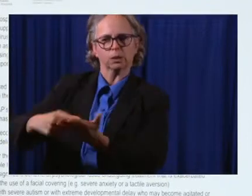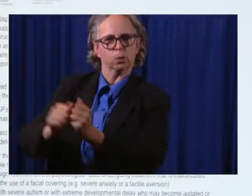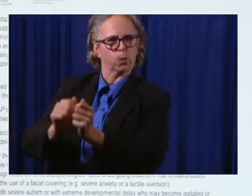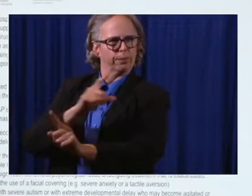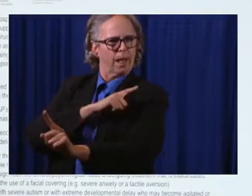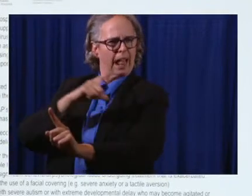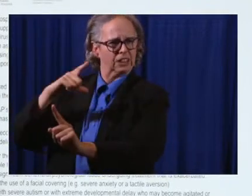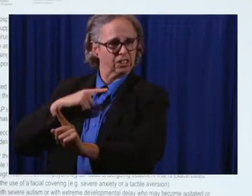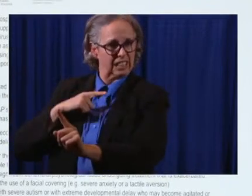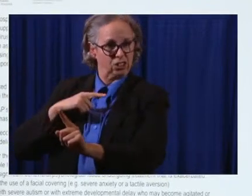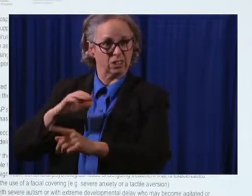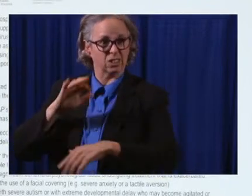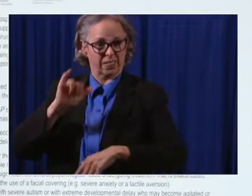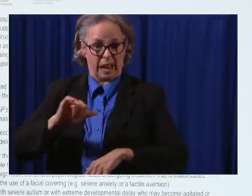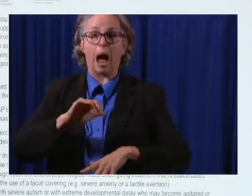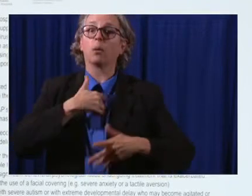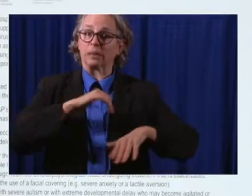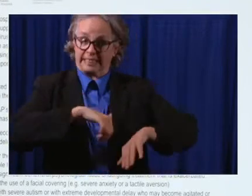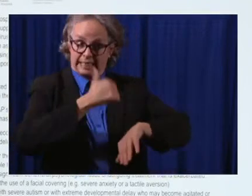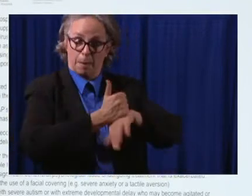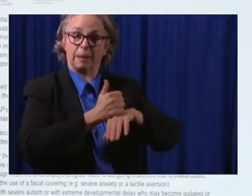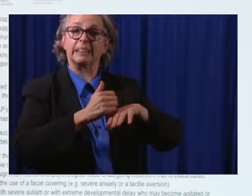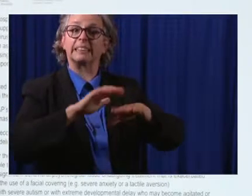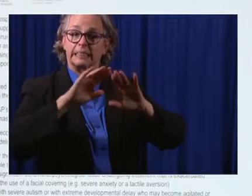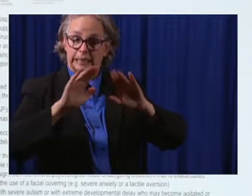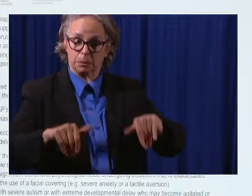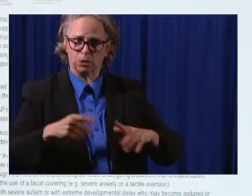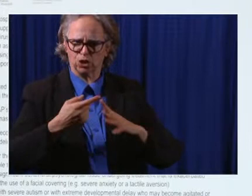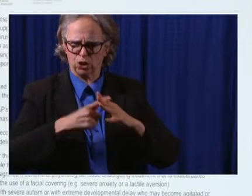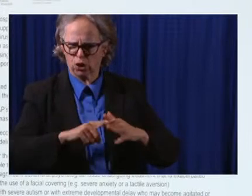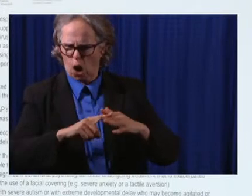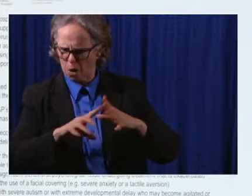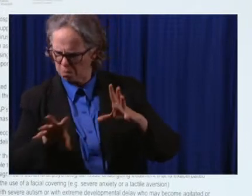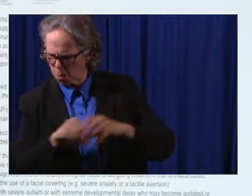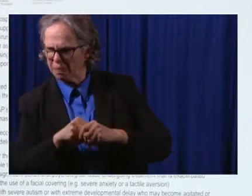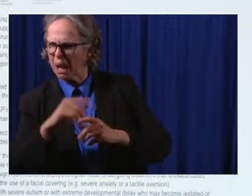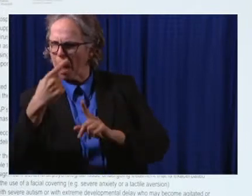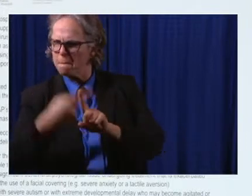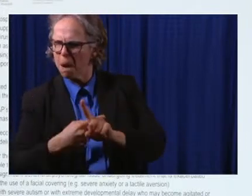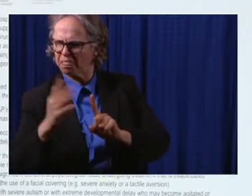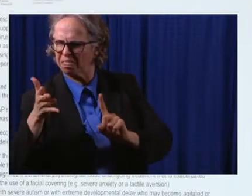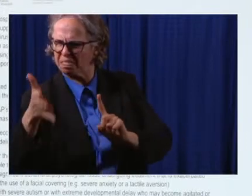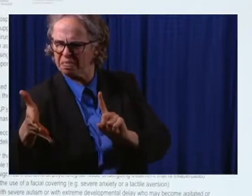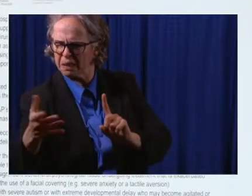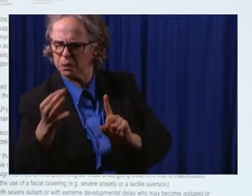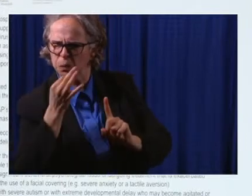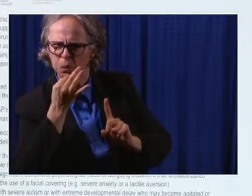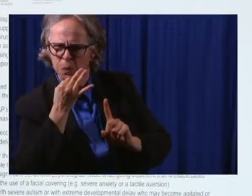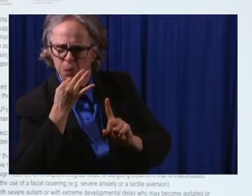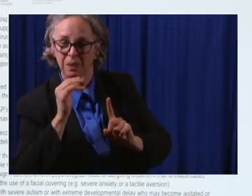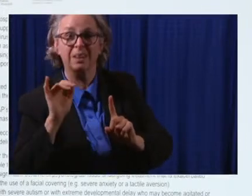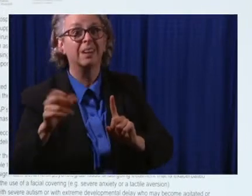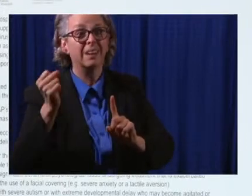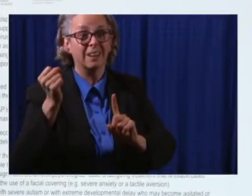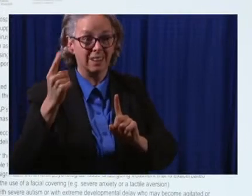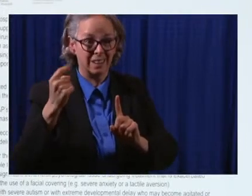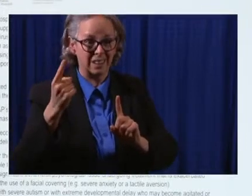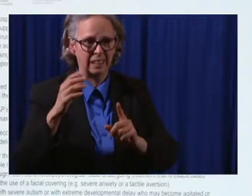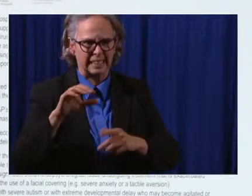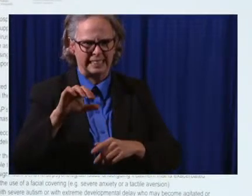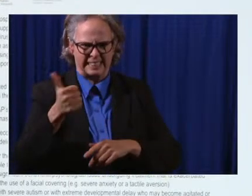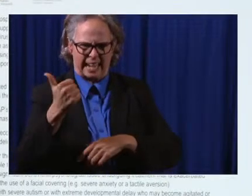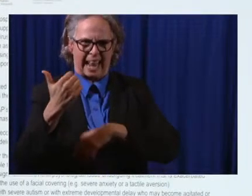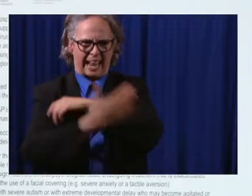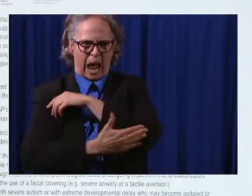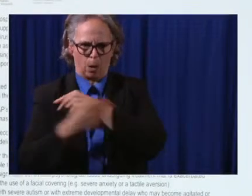effect within a month. One of the counties where we'll start this, with 10 counties, happens to be